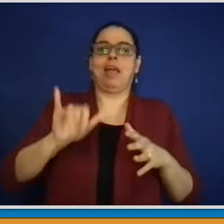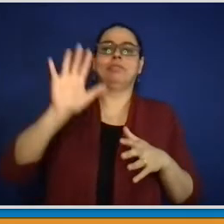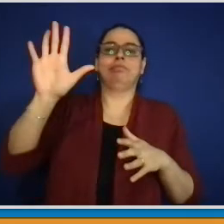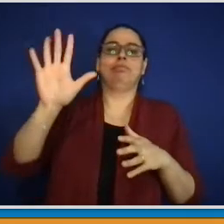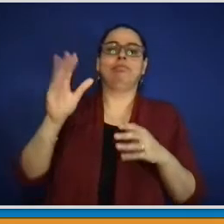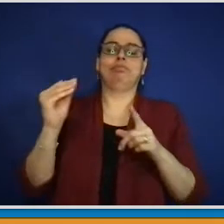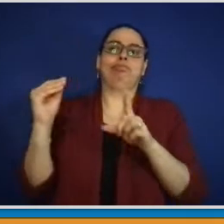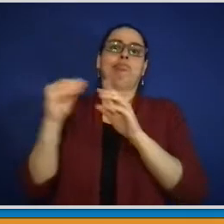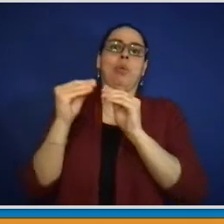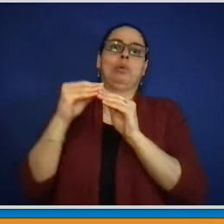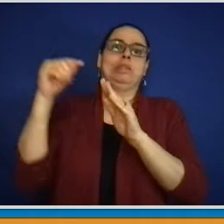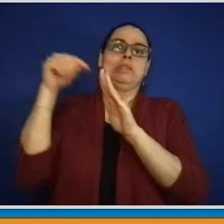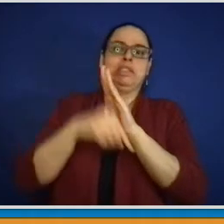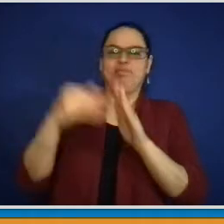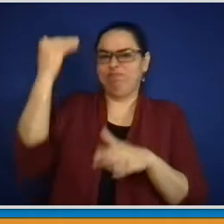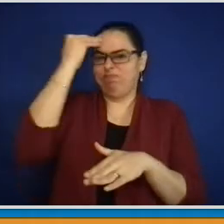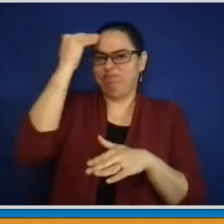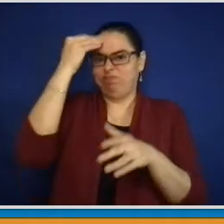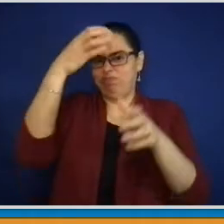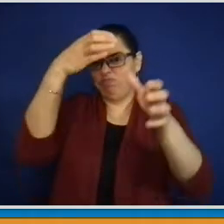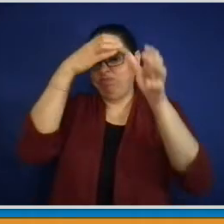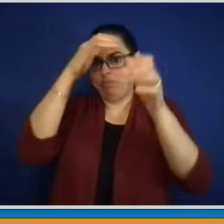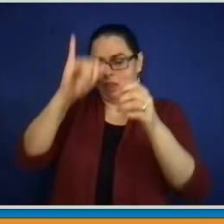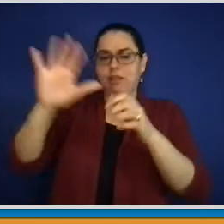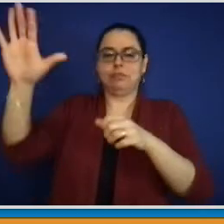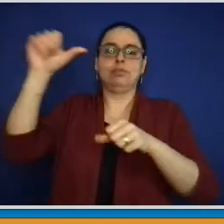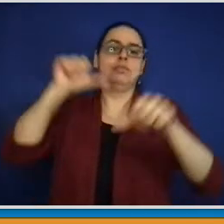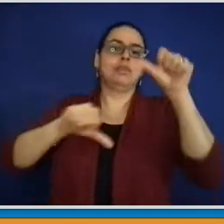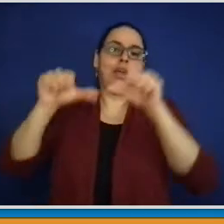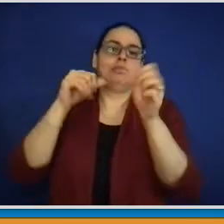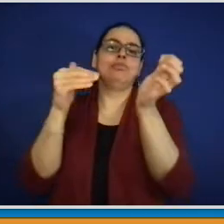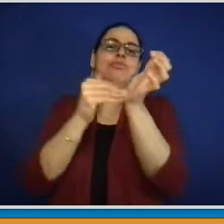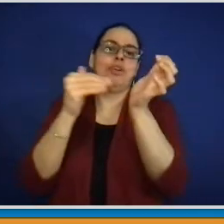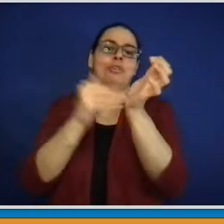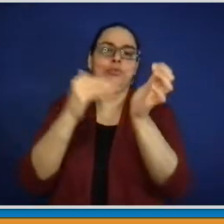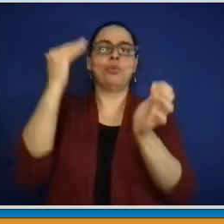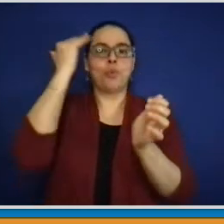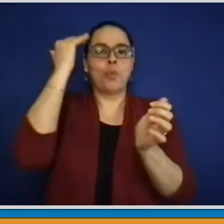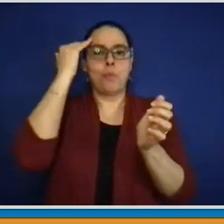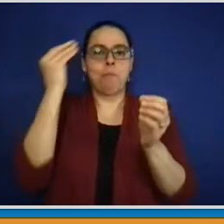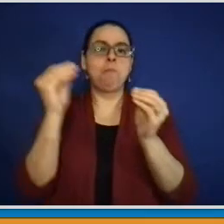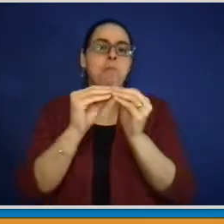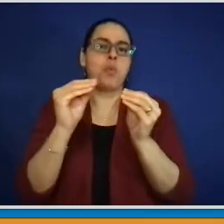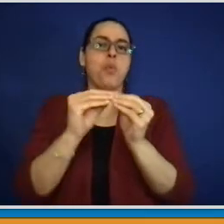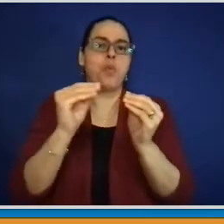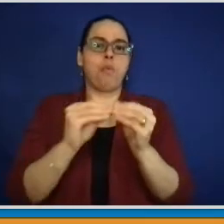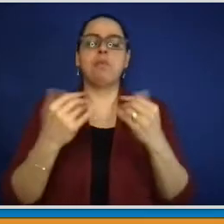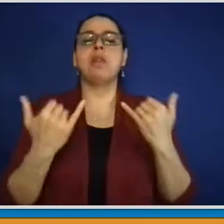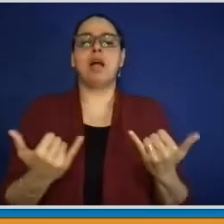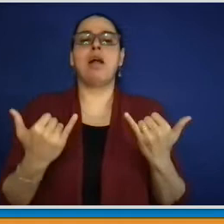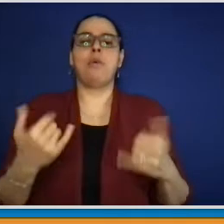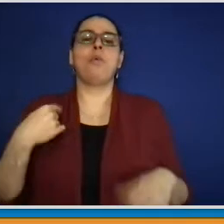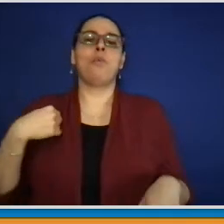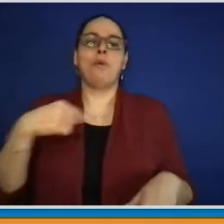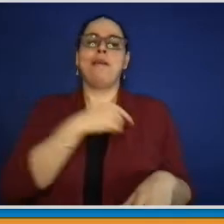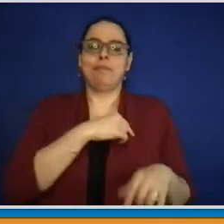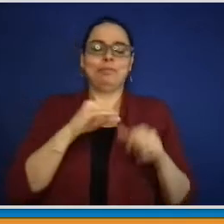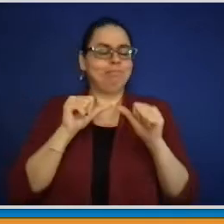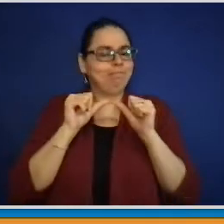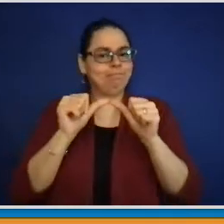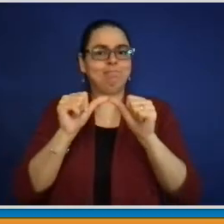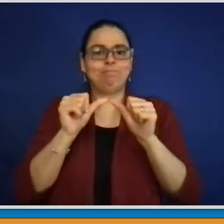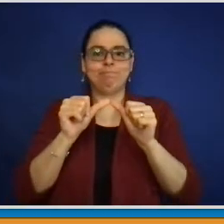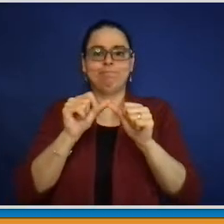take action as best as we can, as a local government does, between the county, the towns, the cities, and so forth, by doing things such